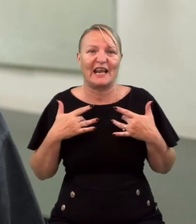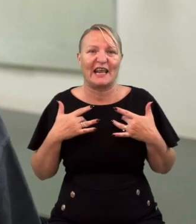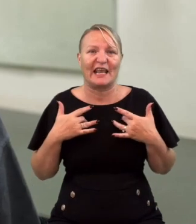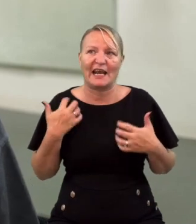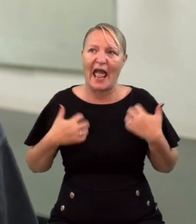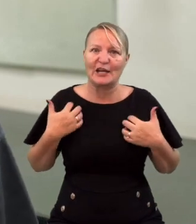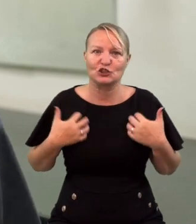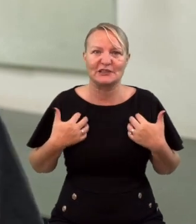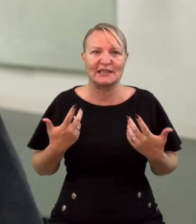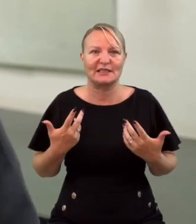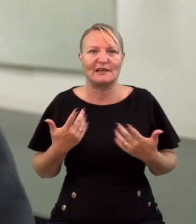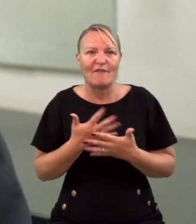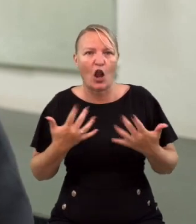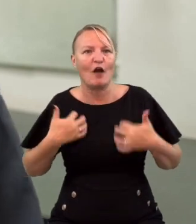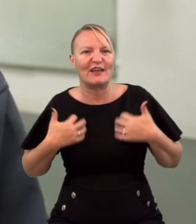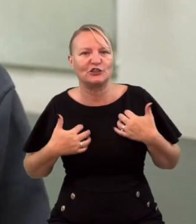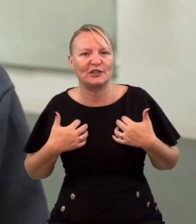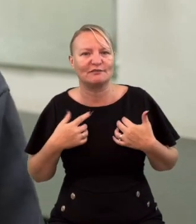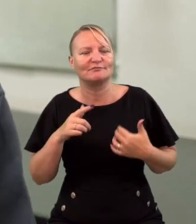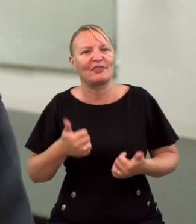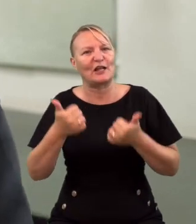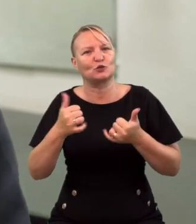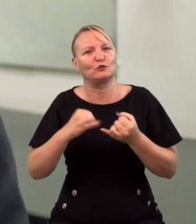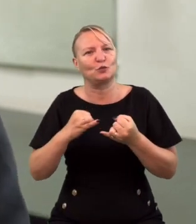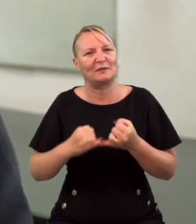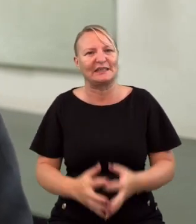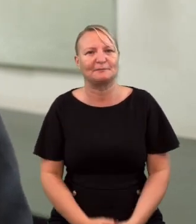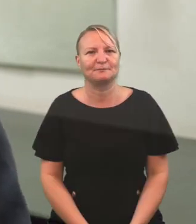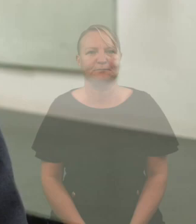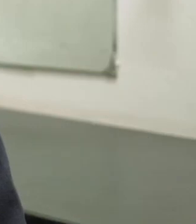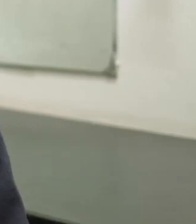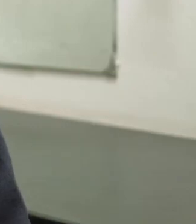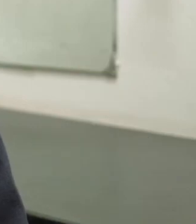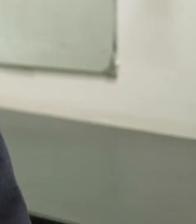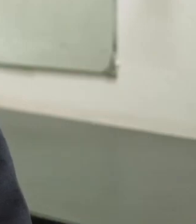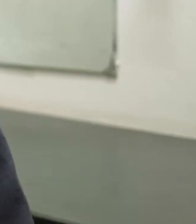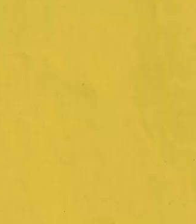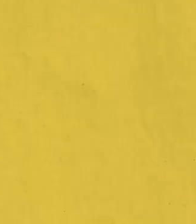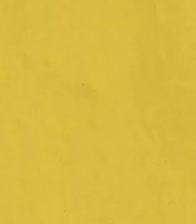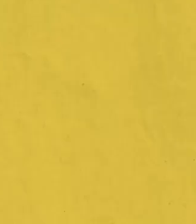by just feeling really energized. I think having a lot of energies is good for Subi.